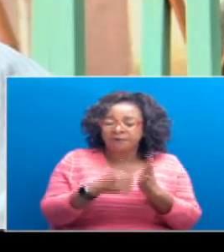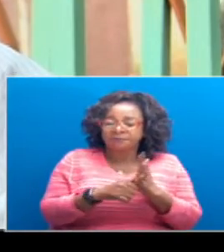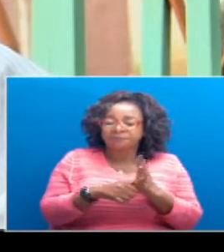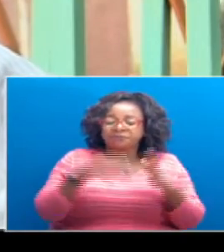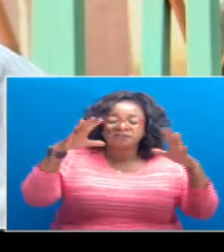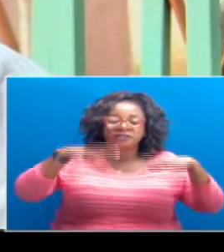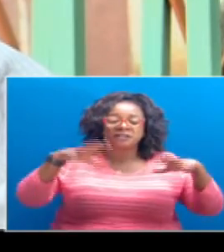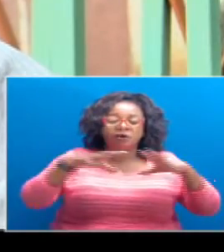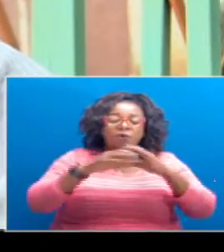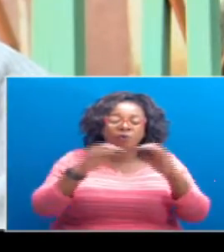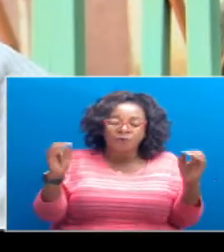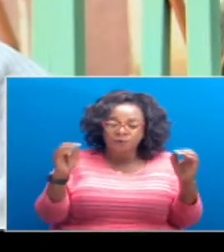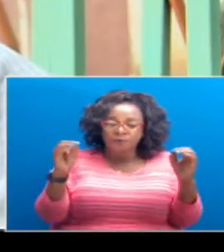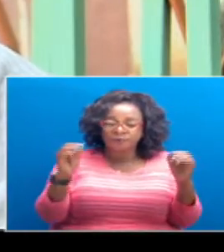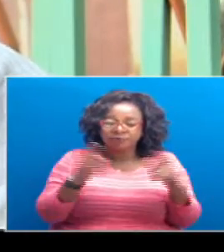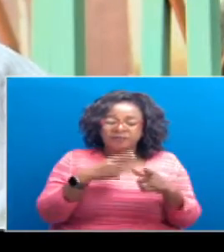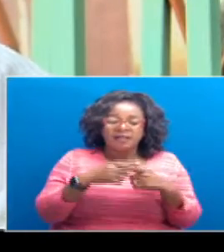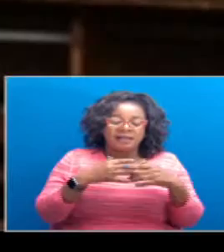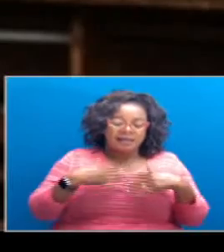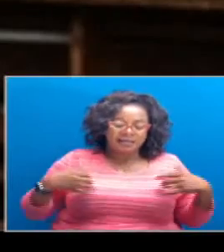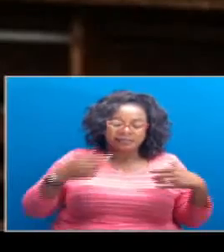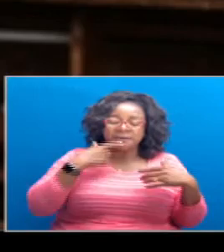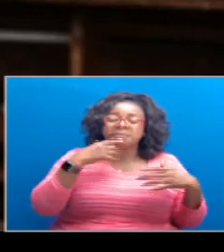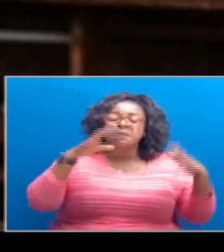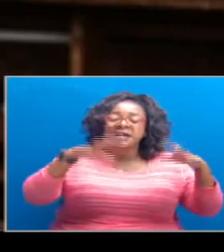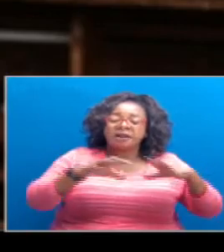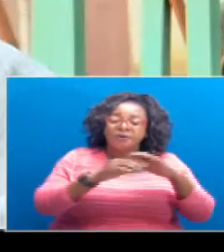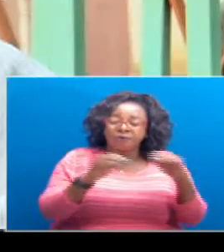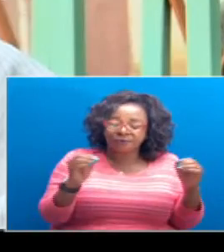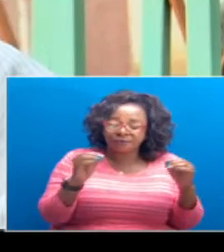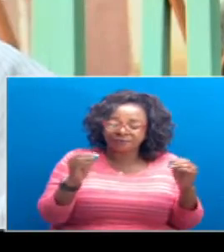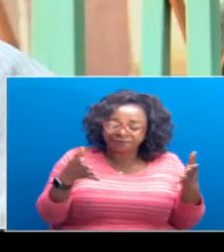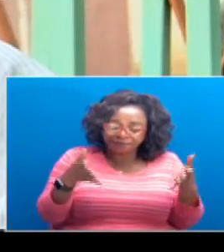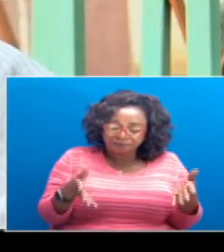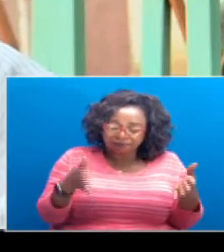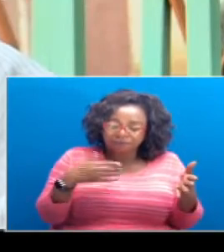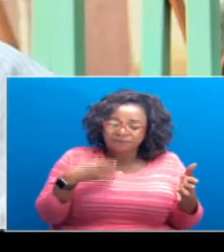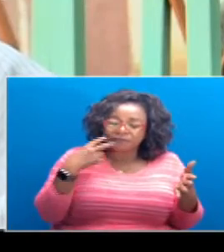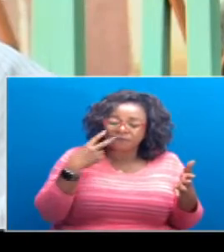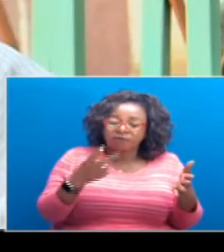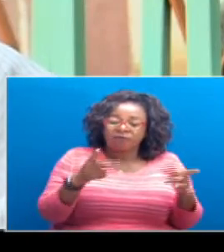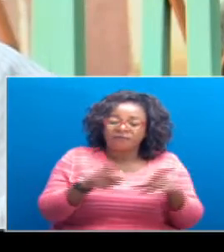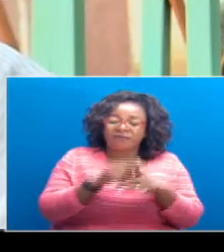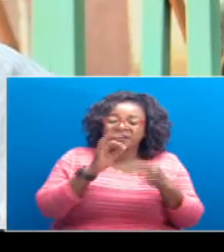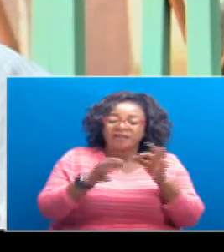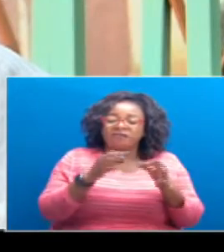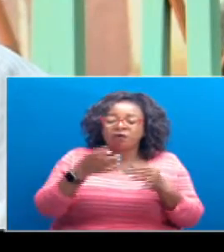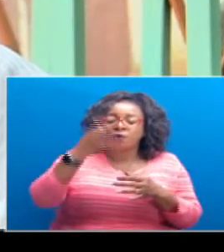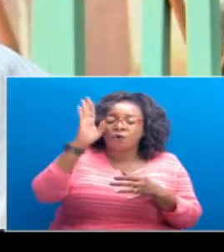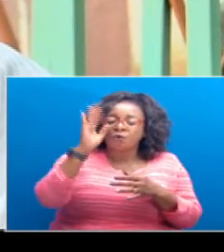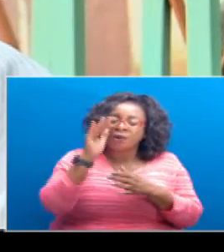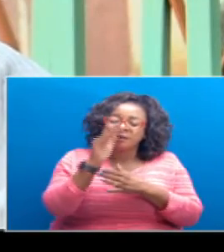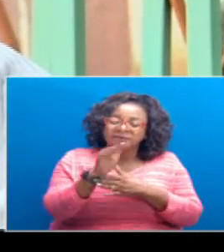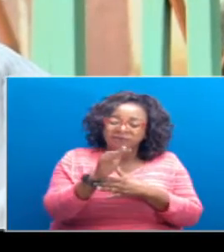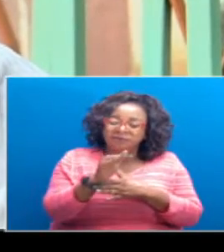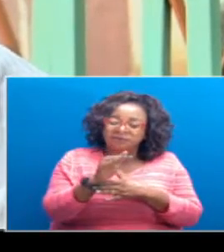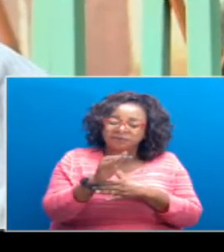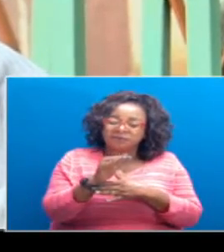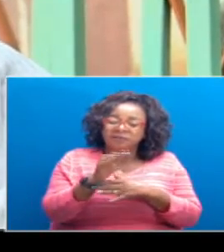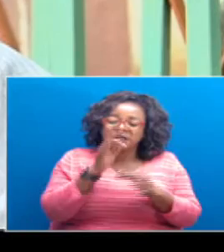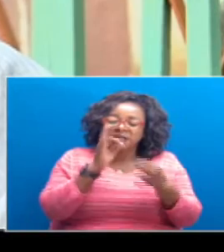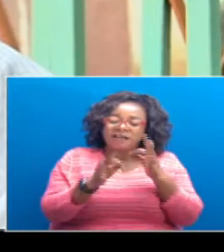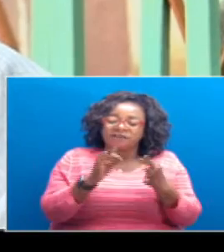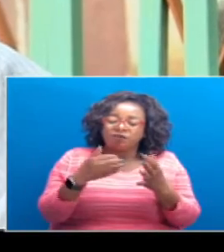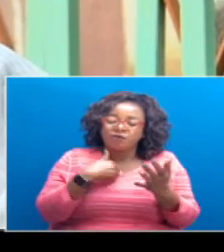no rain in Kiambu. And then Garissa people say there is no rain. Now, I see as if God will react and ask us, if you